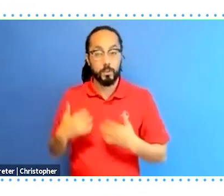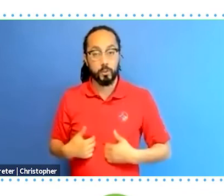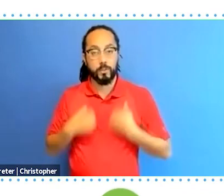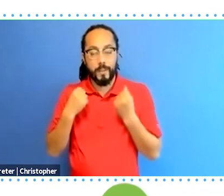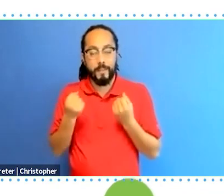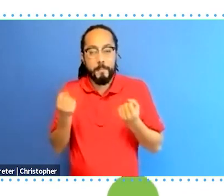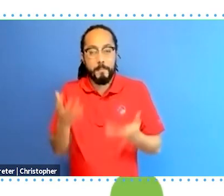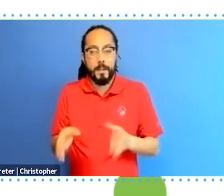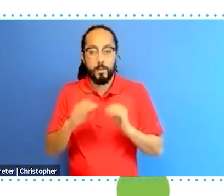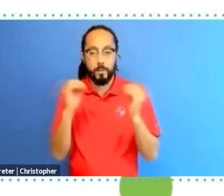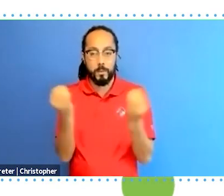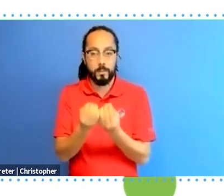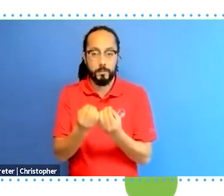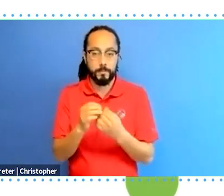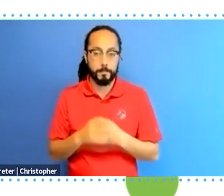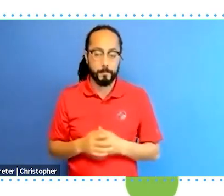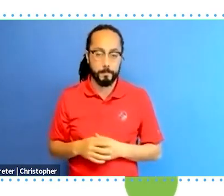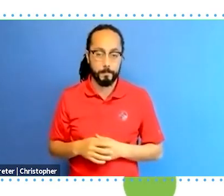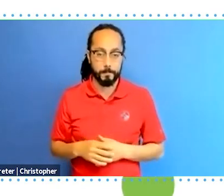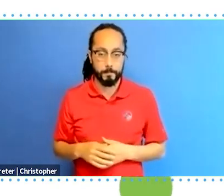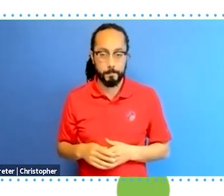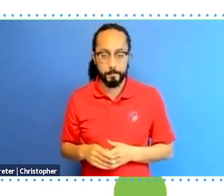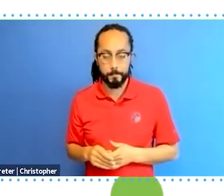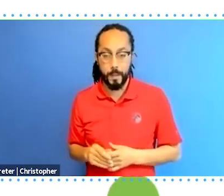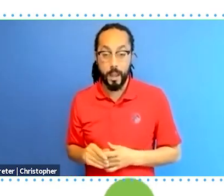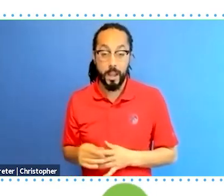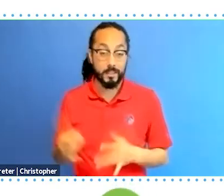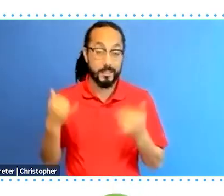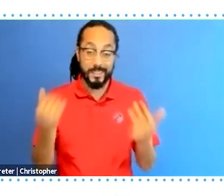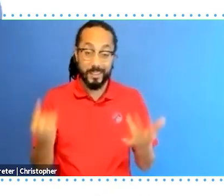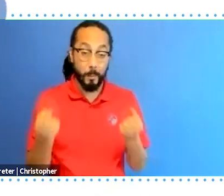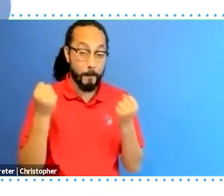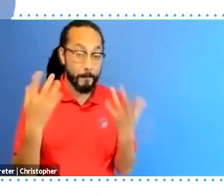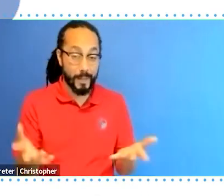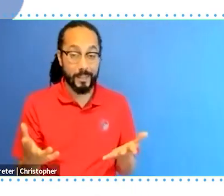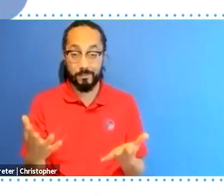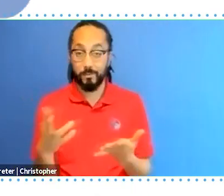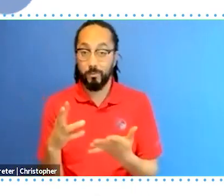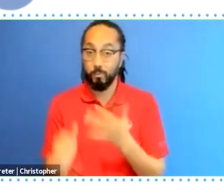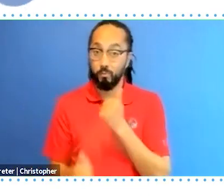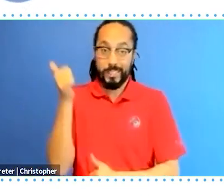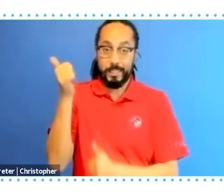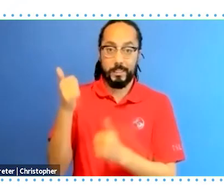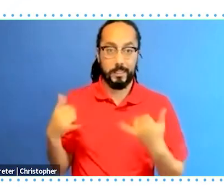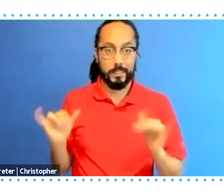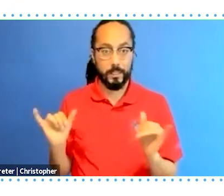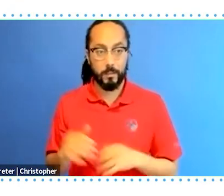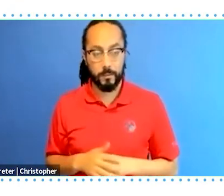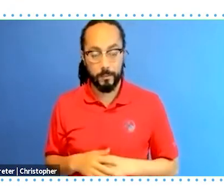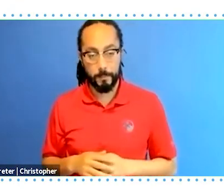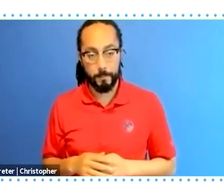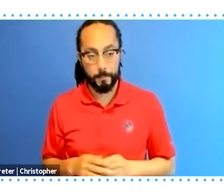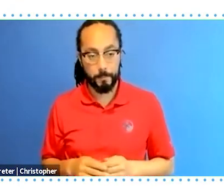many organizations, and still, many are still at risk. Yeah,